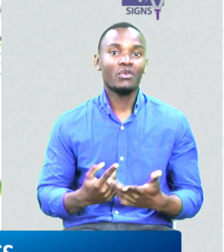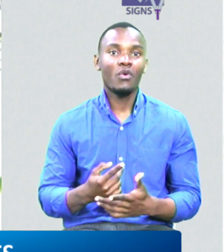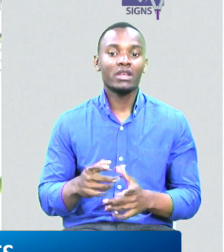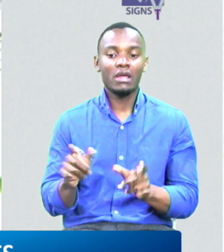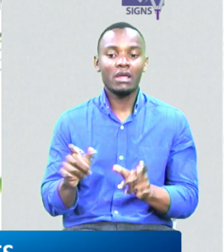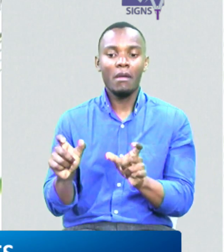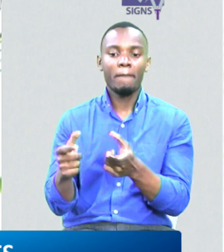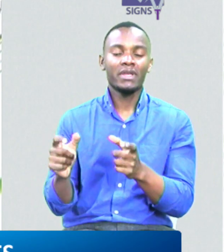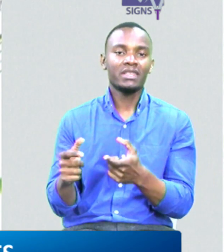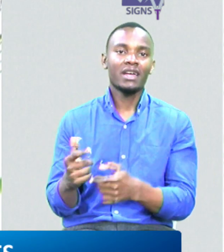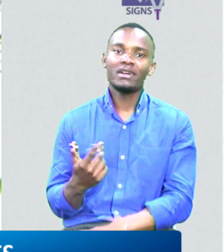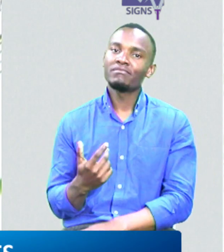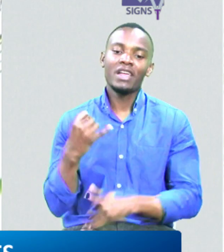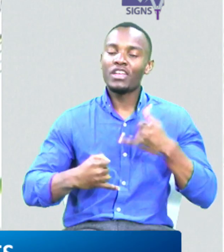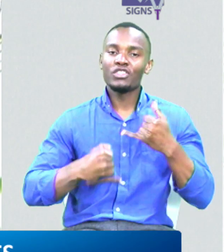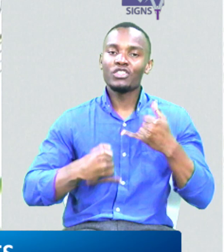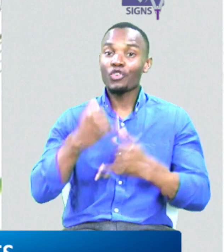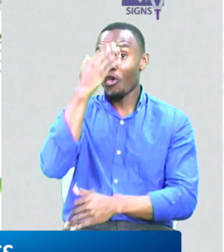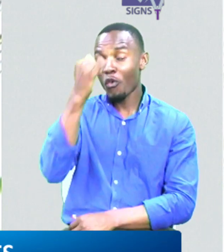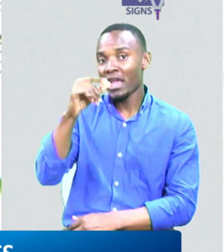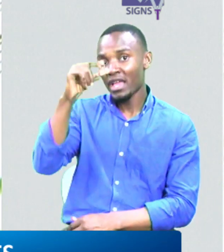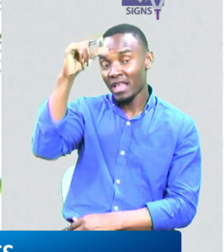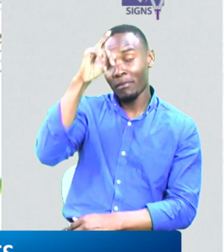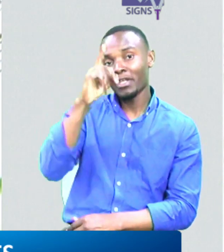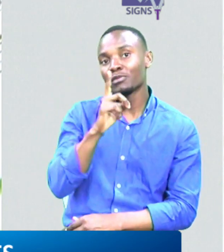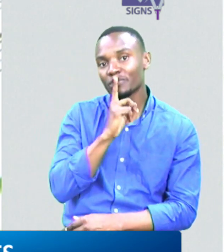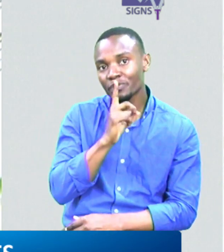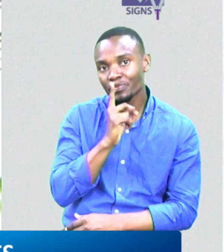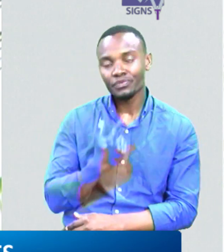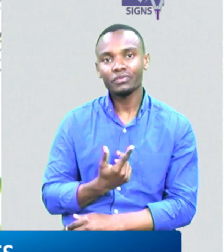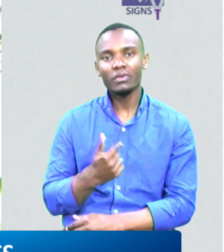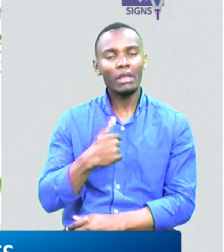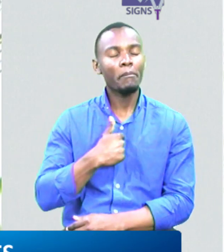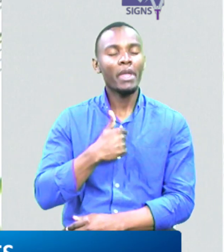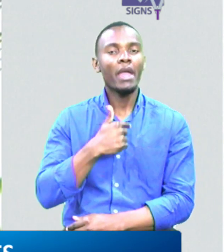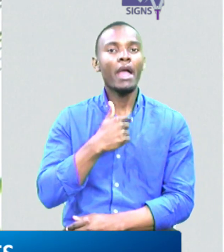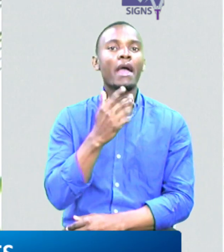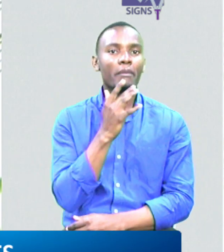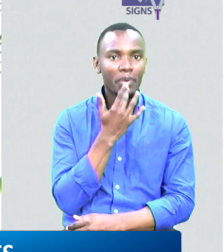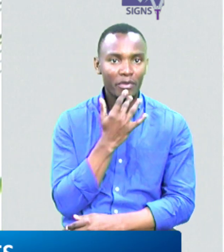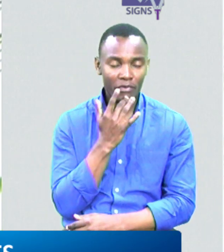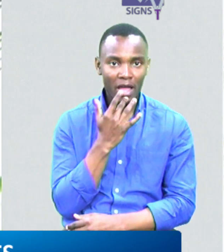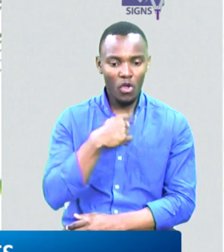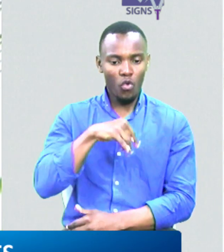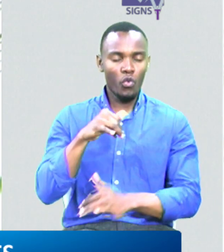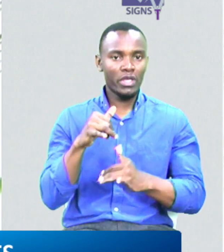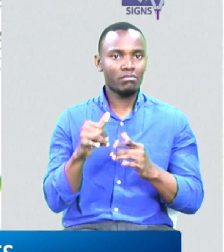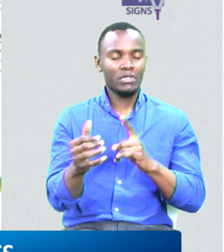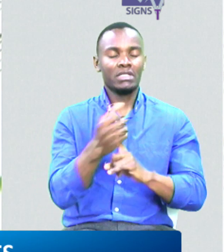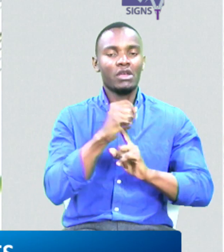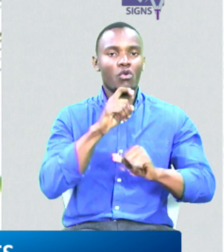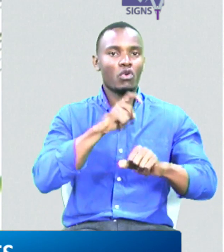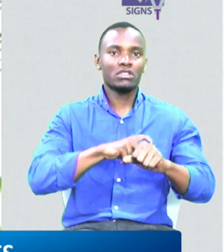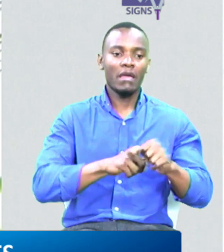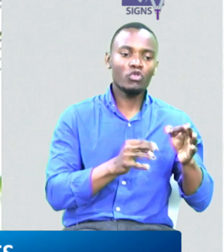public. We have done so much as an administration, but the information is not out there. Our ministers